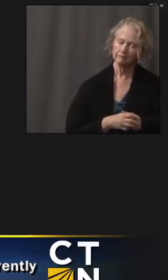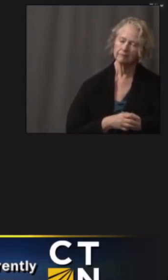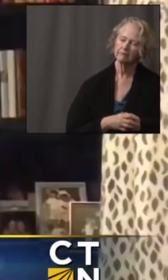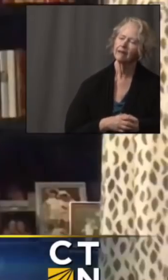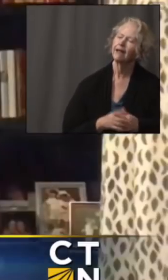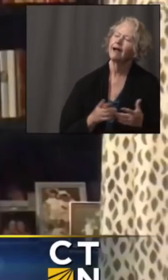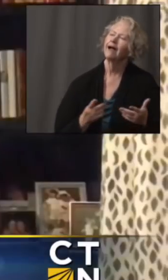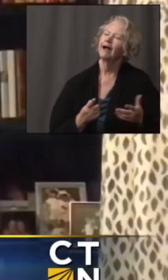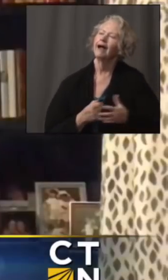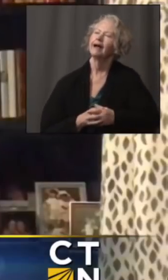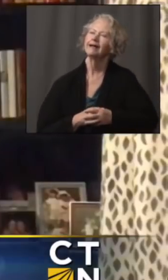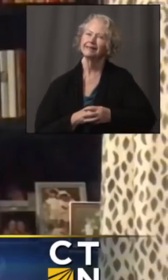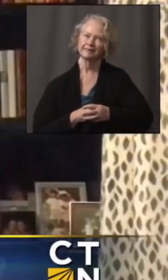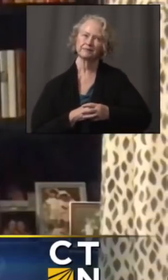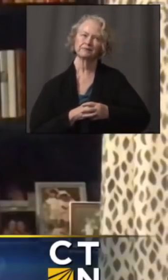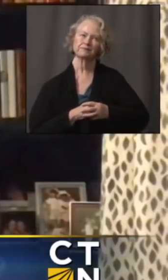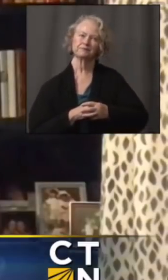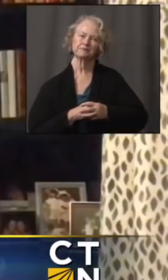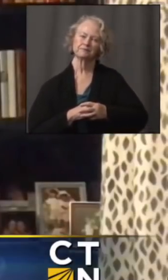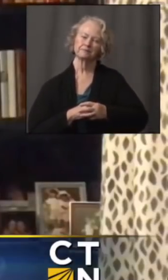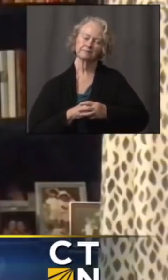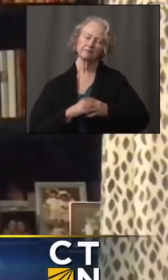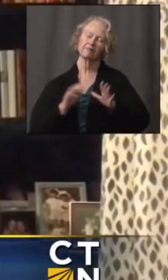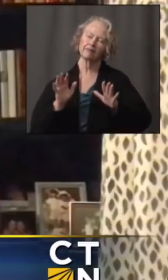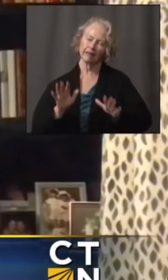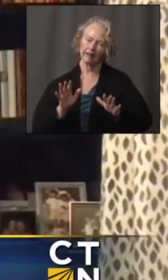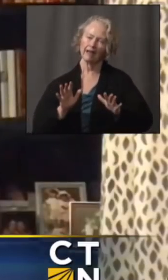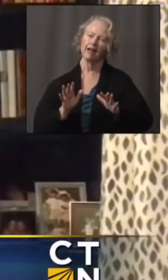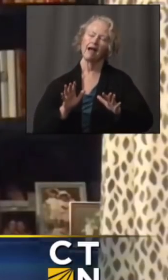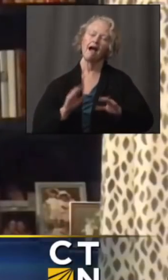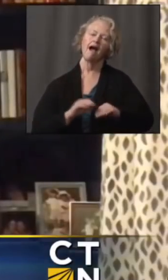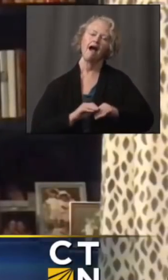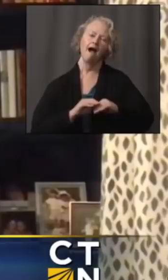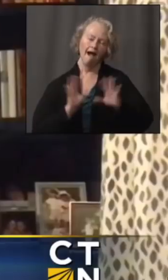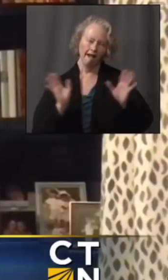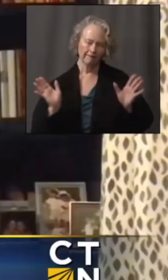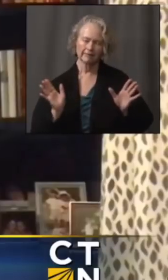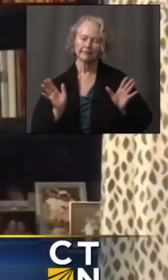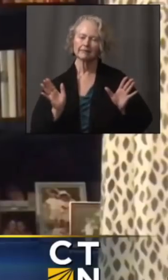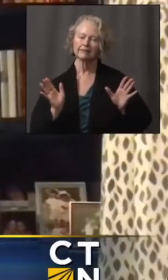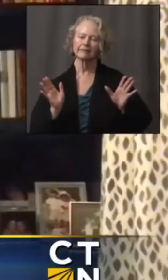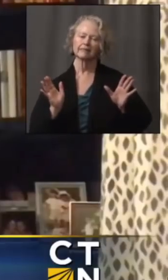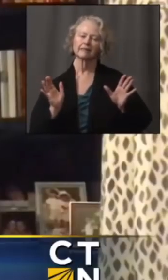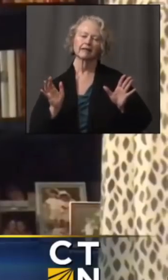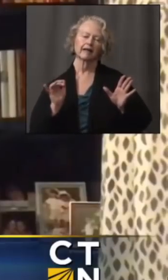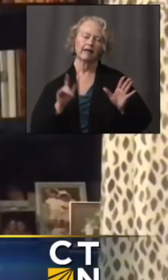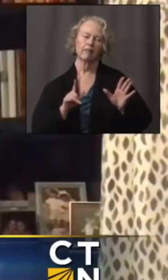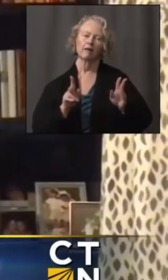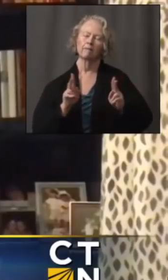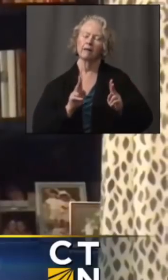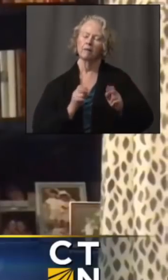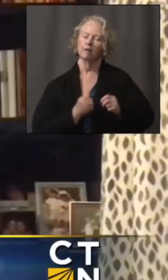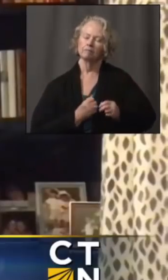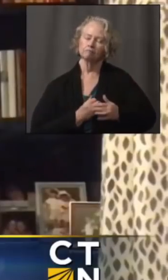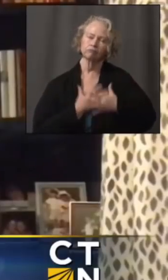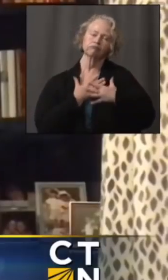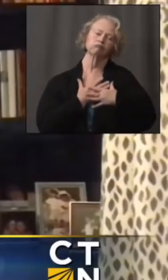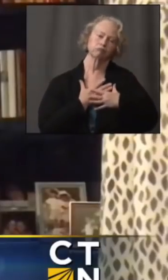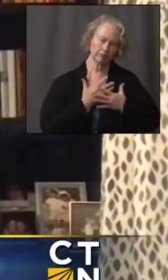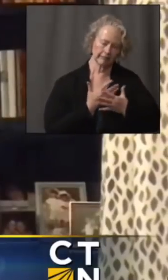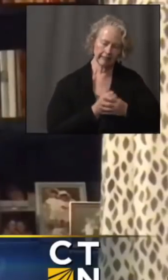Look, I think there's some truth to that, Ken. Look, it was obviously an incredibly important moving time at a hospital